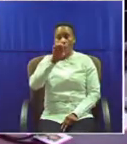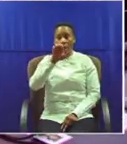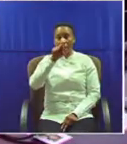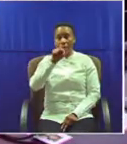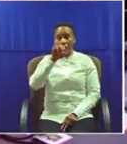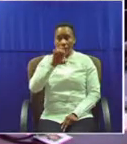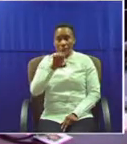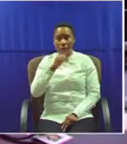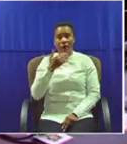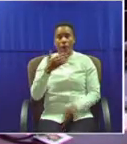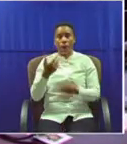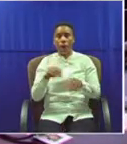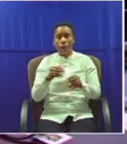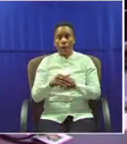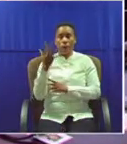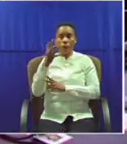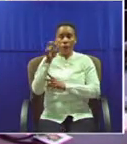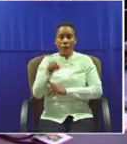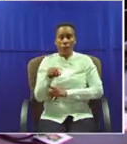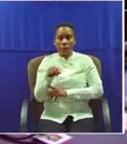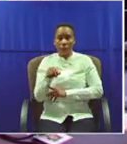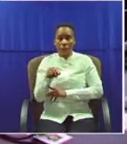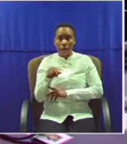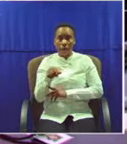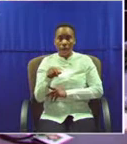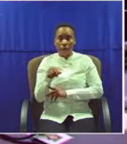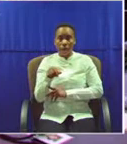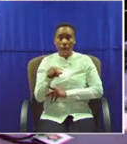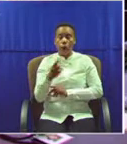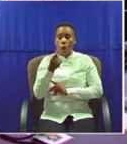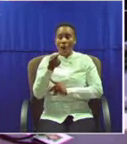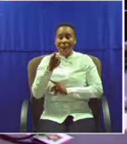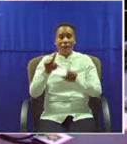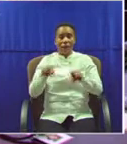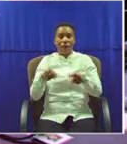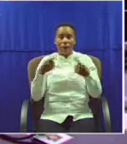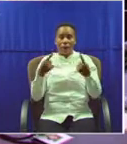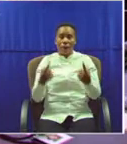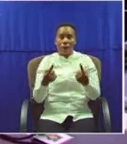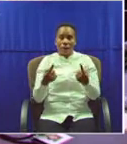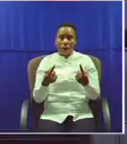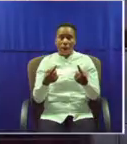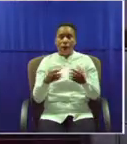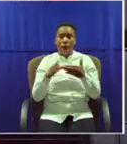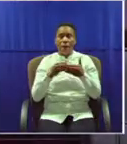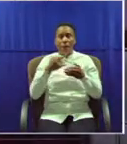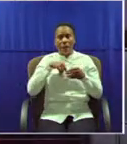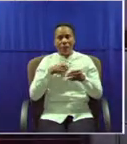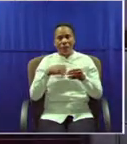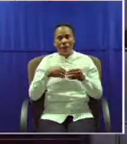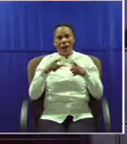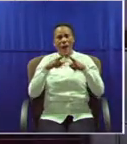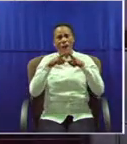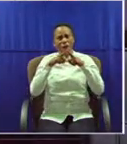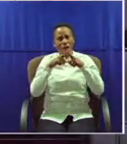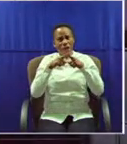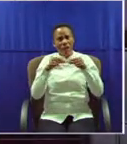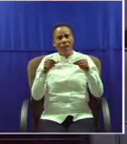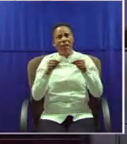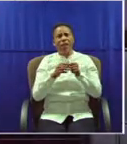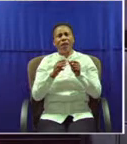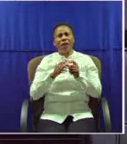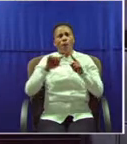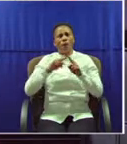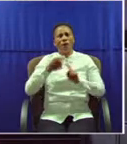Thanks very much, Speaker. Speaker, you can't be doing that. You don't allow our members to finish the points of